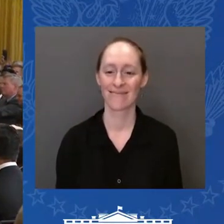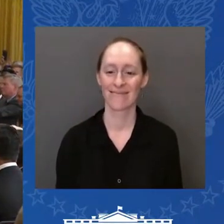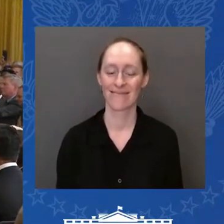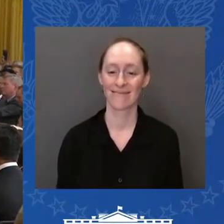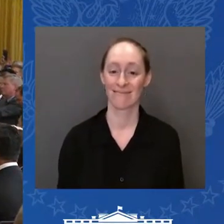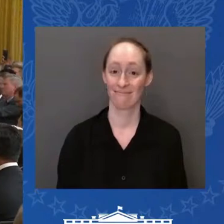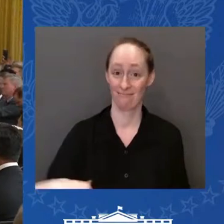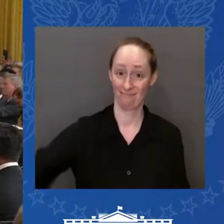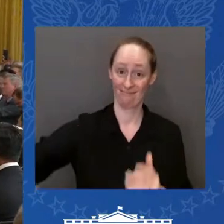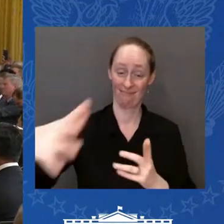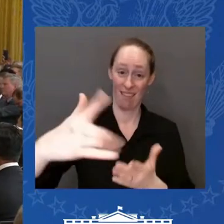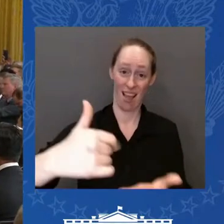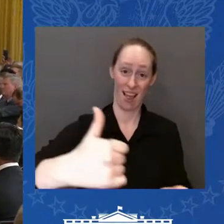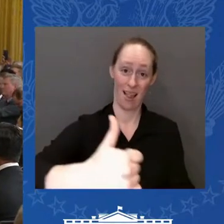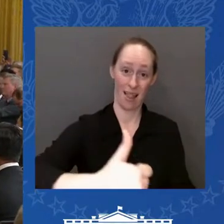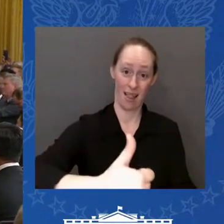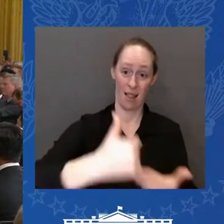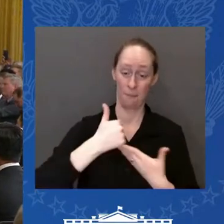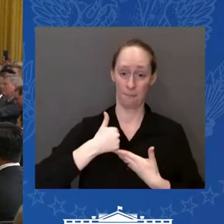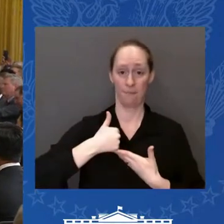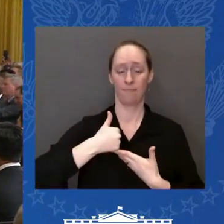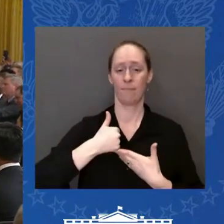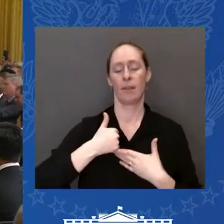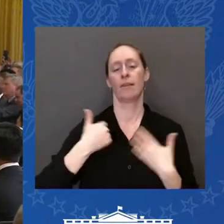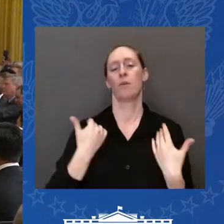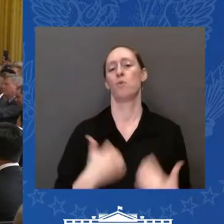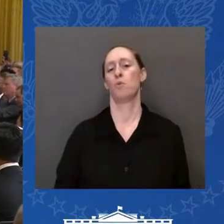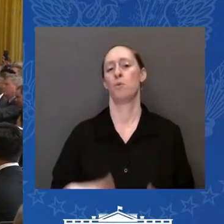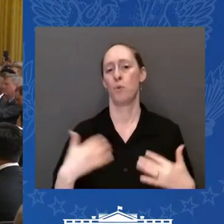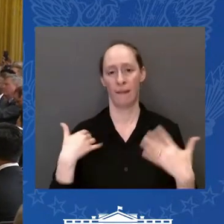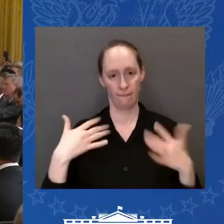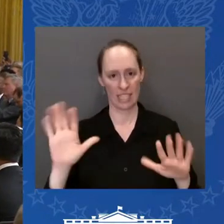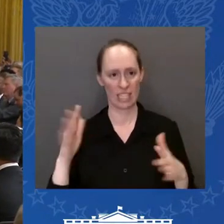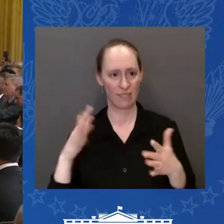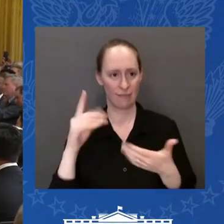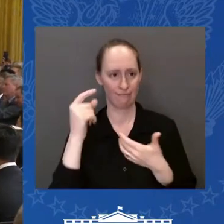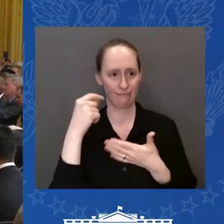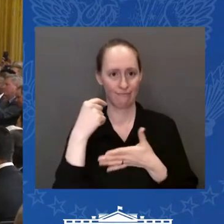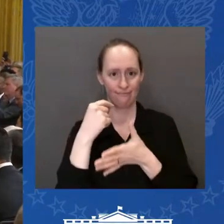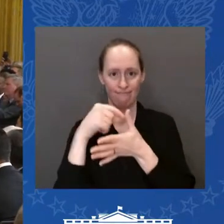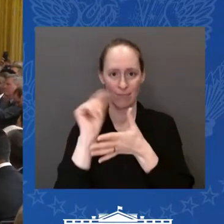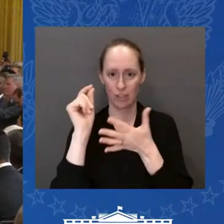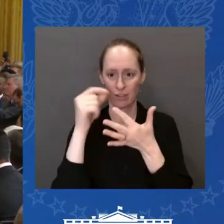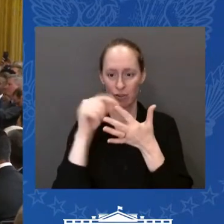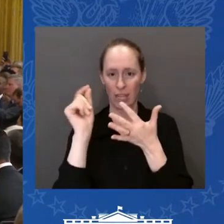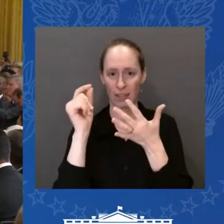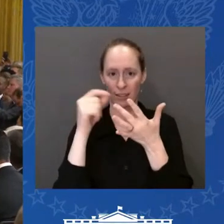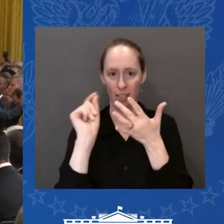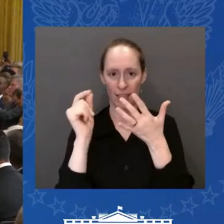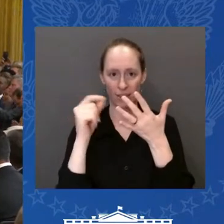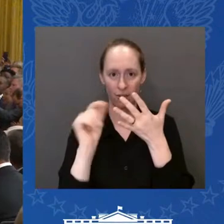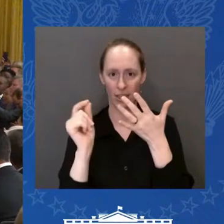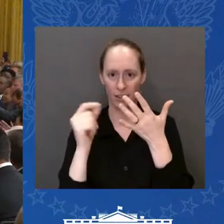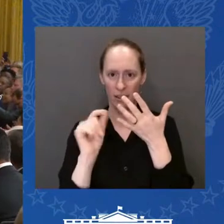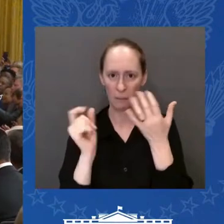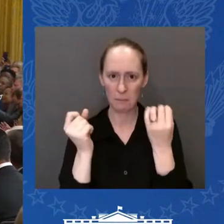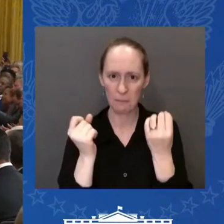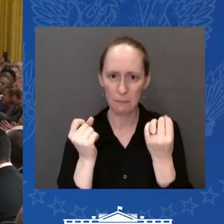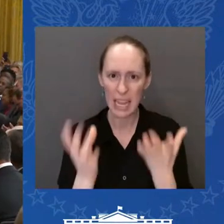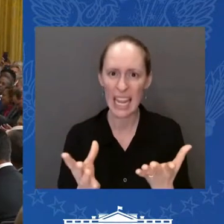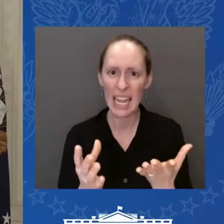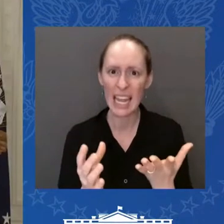we've gotten a lot done. I think if you look around the room, we got a lot of cabinet members who are mayors. A lot of mayors.